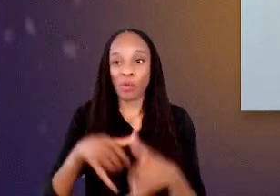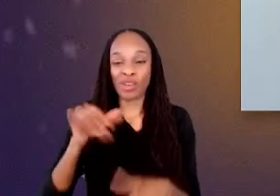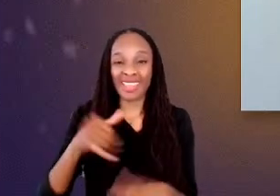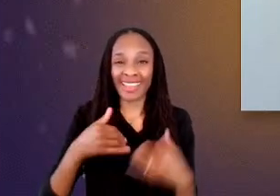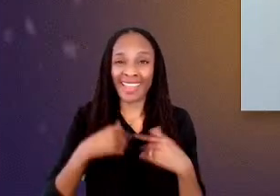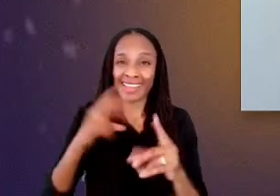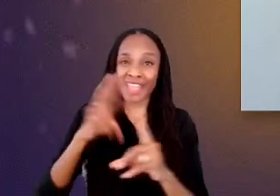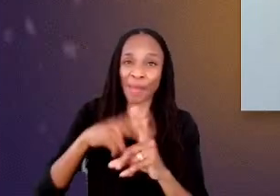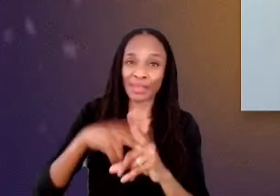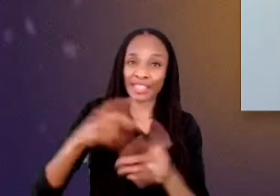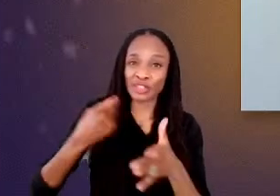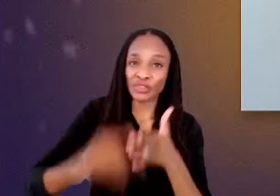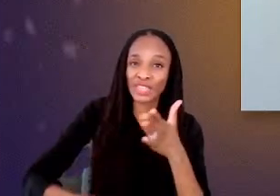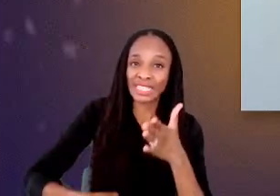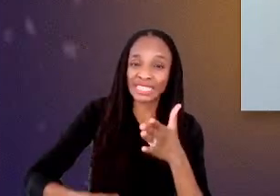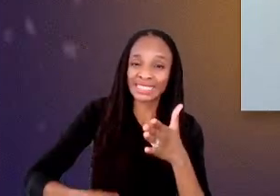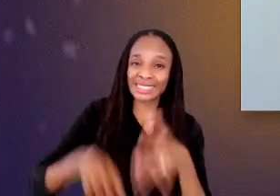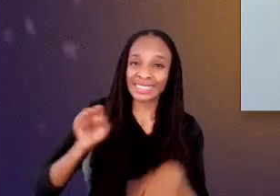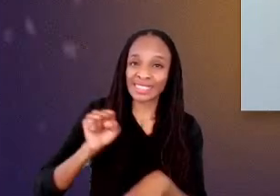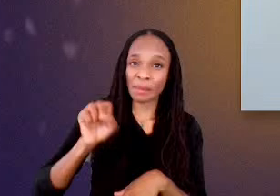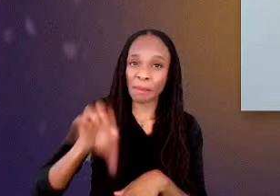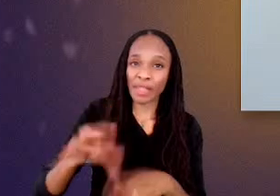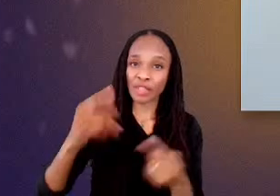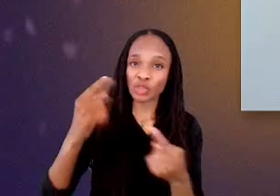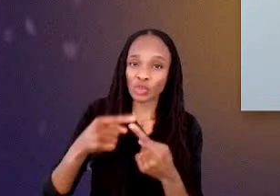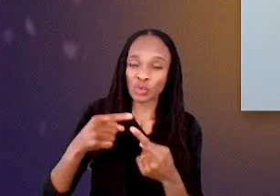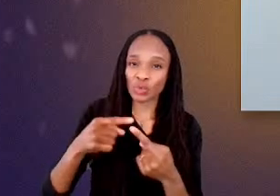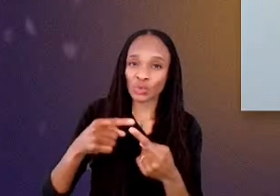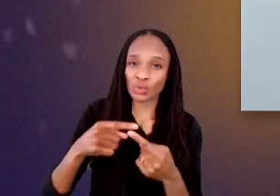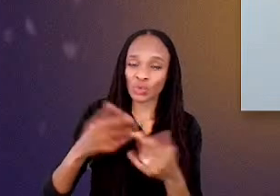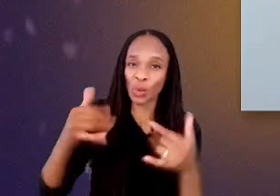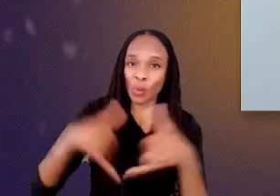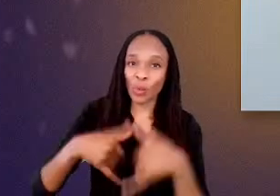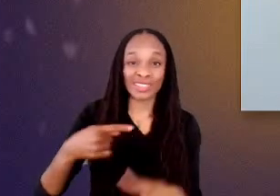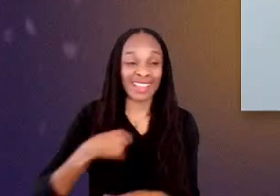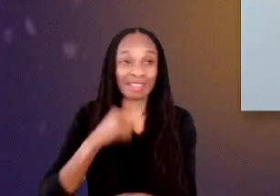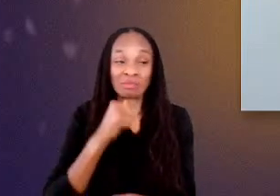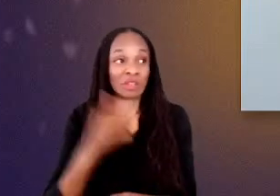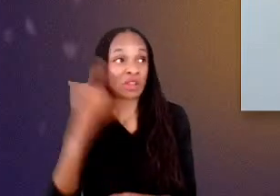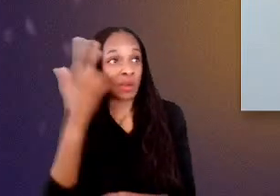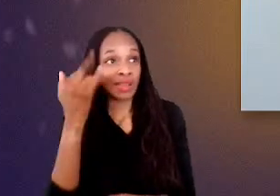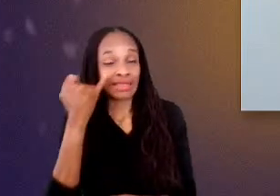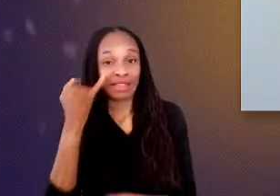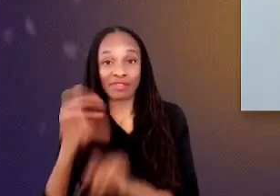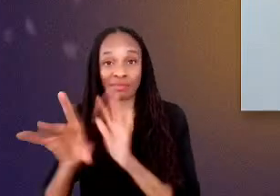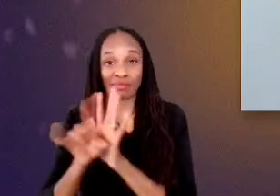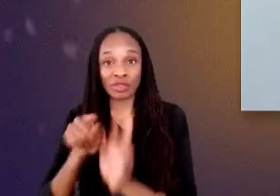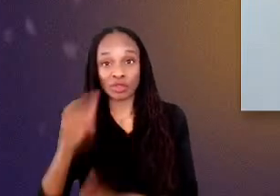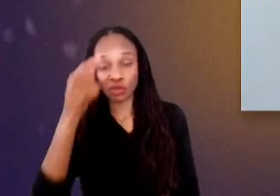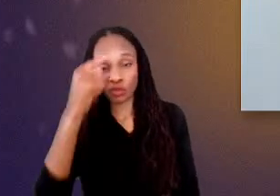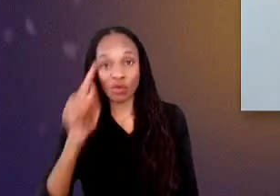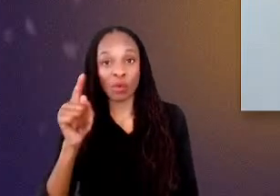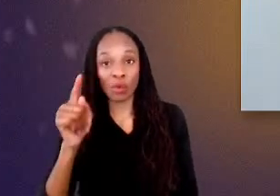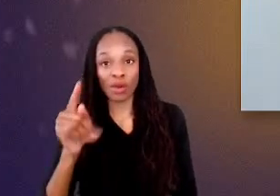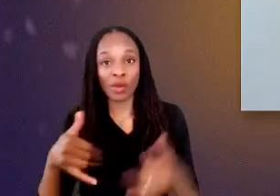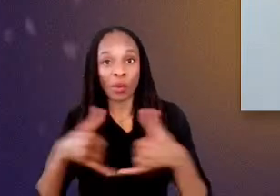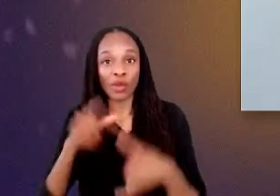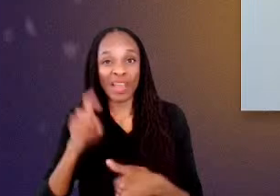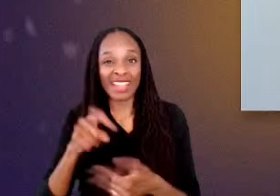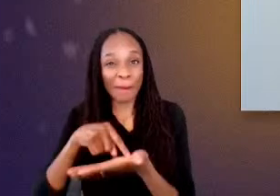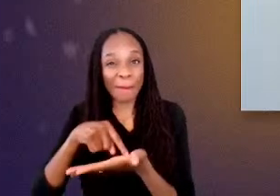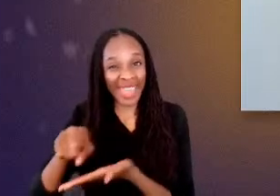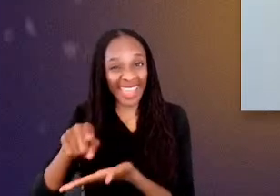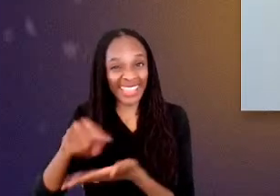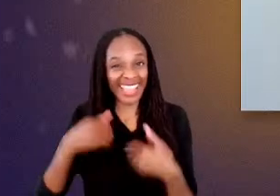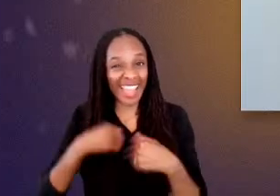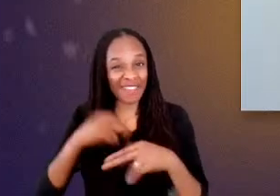application fees to submit to awards. I didn't realize that if you got nominated for some of those awards, you have to then pay to have a